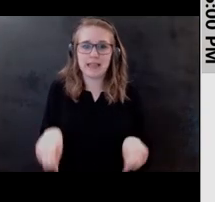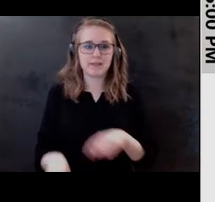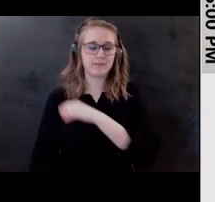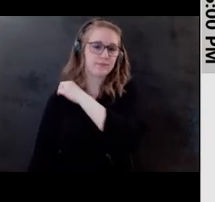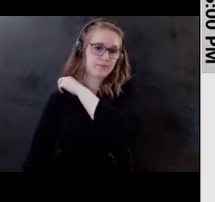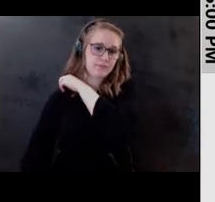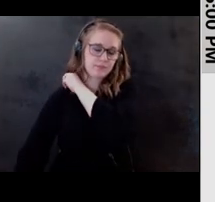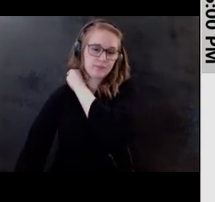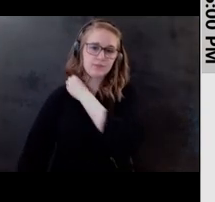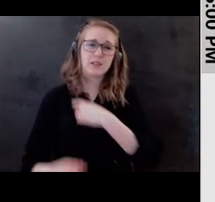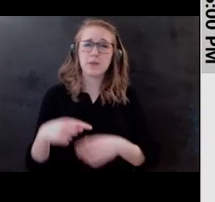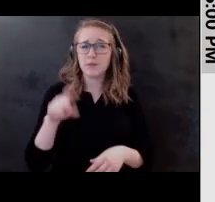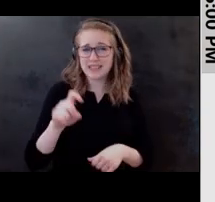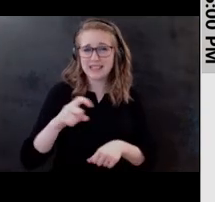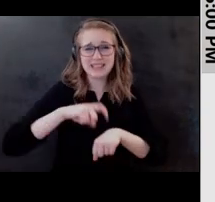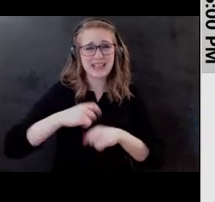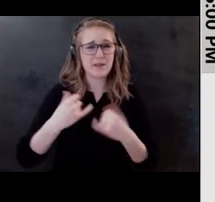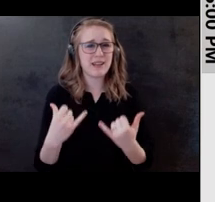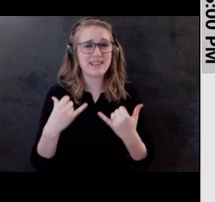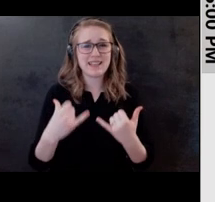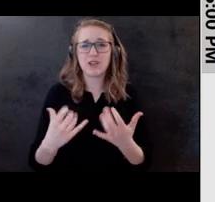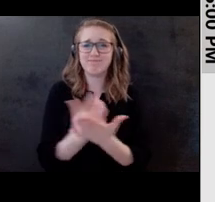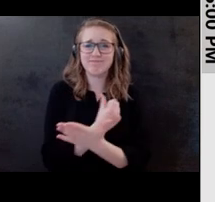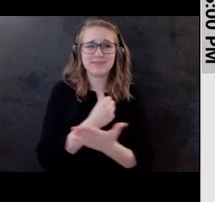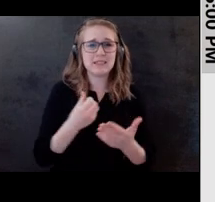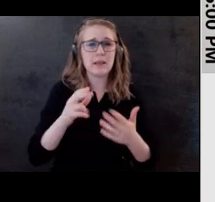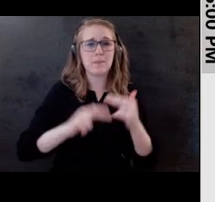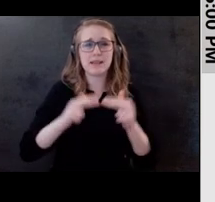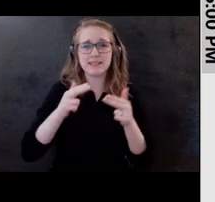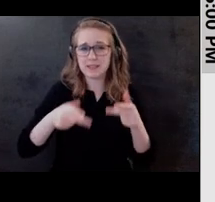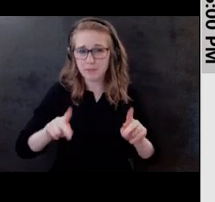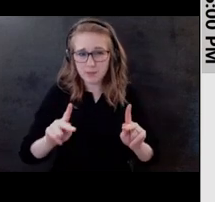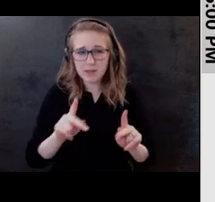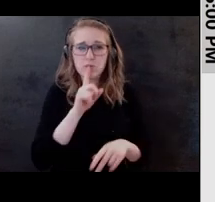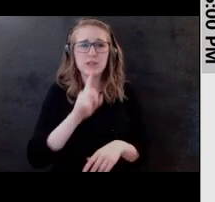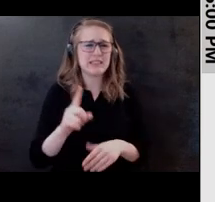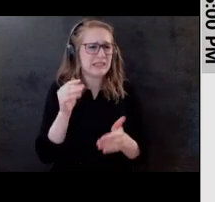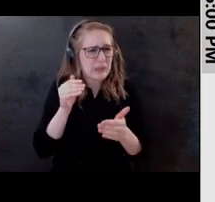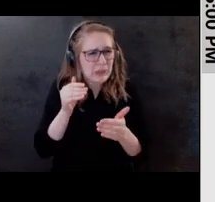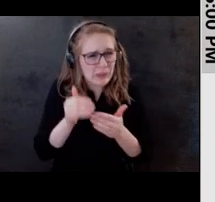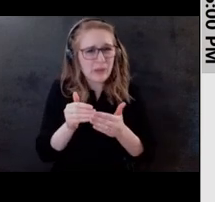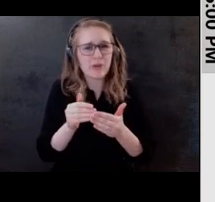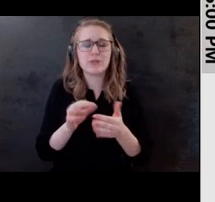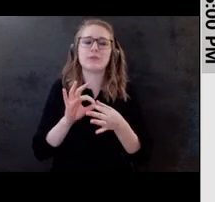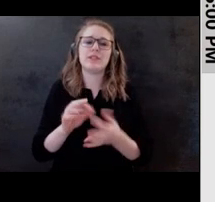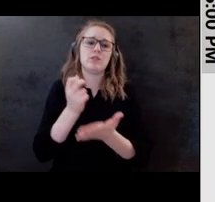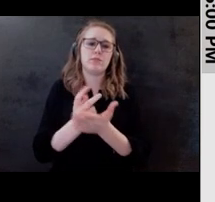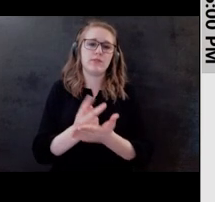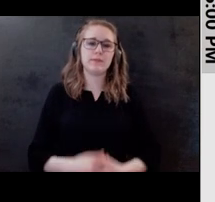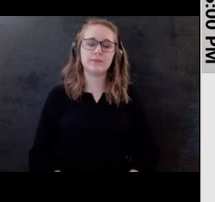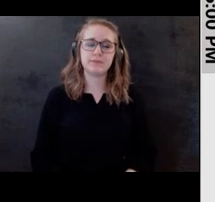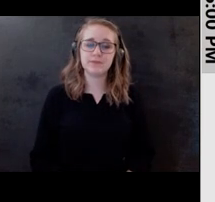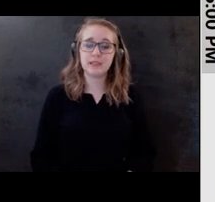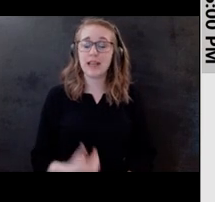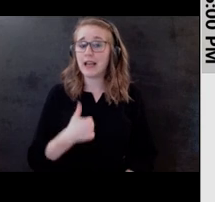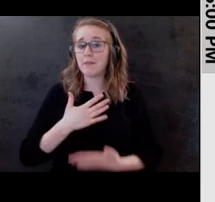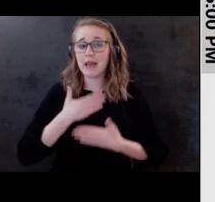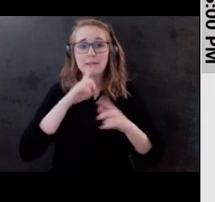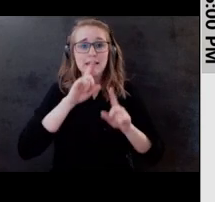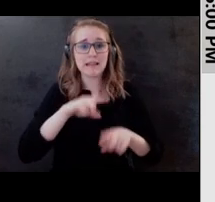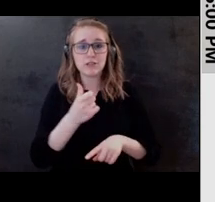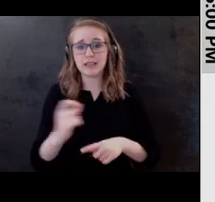But we do need the time to get the building permit at this point, and we are just about there as far as the approval is concerned. And I'm happy to answer any other